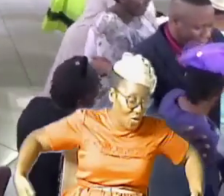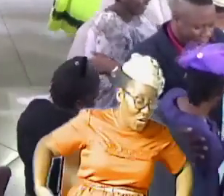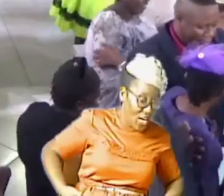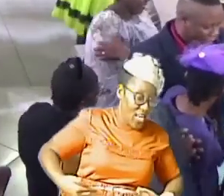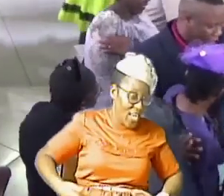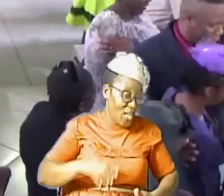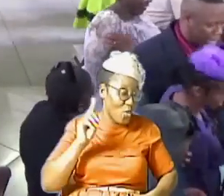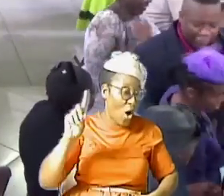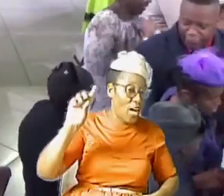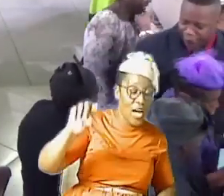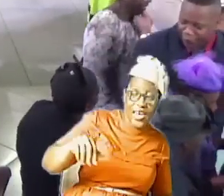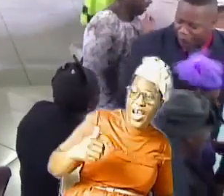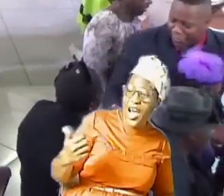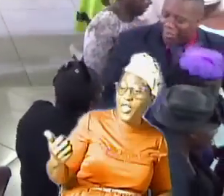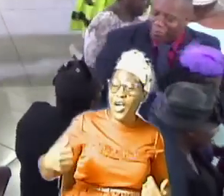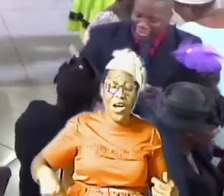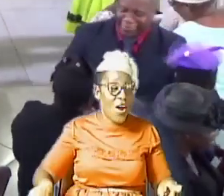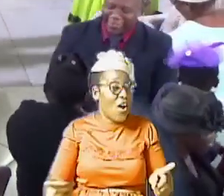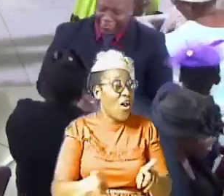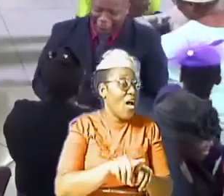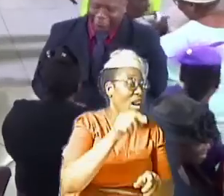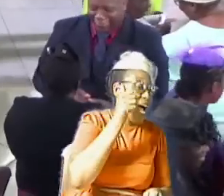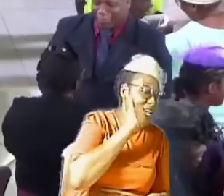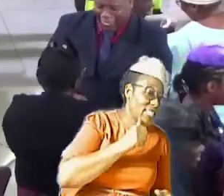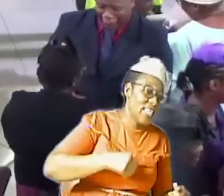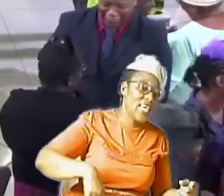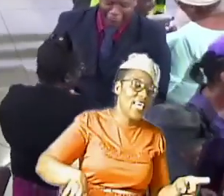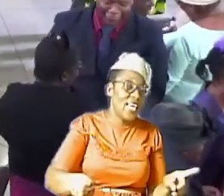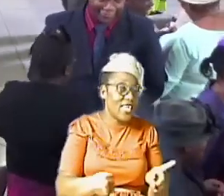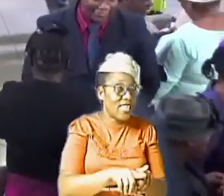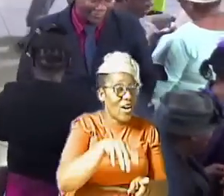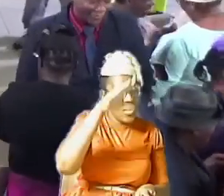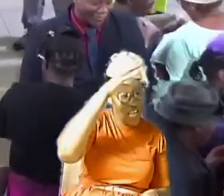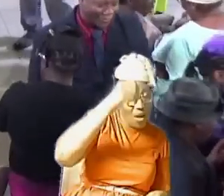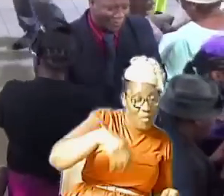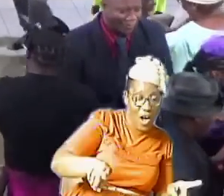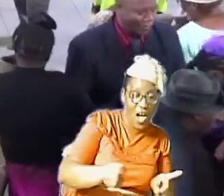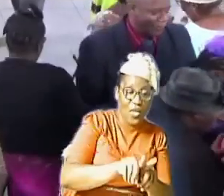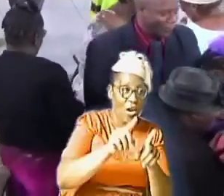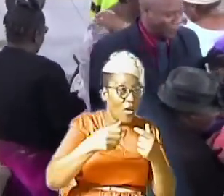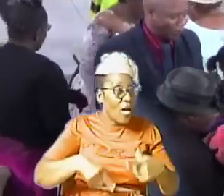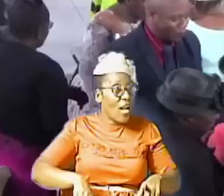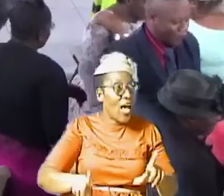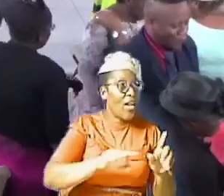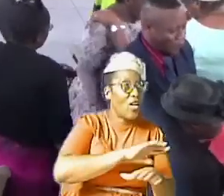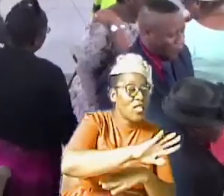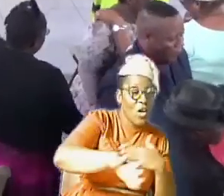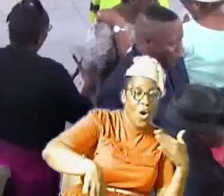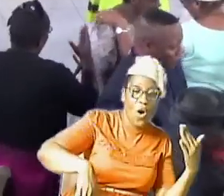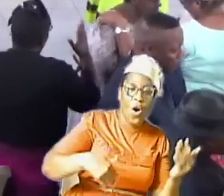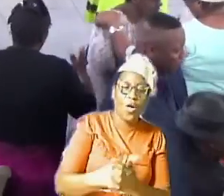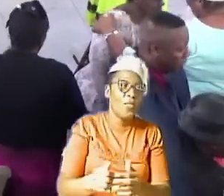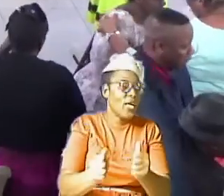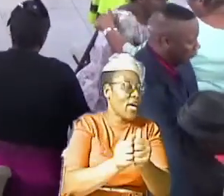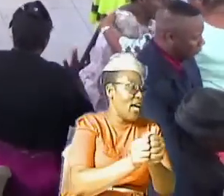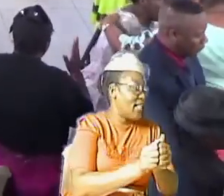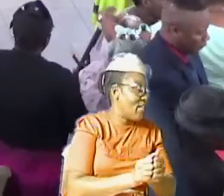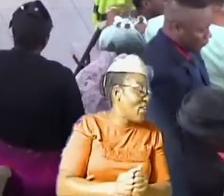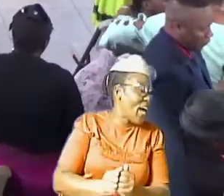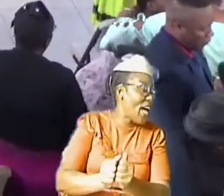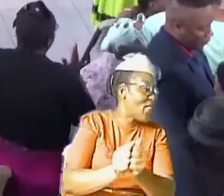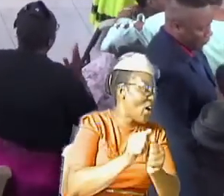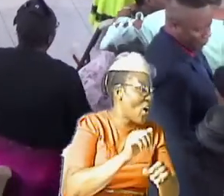Lord. Let us greet one another like sister and brother. Let us